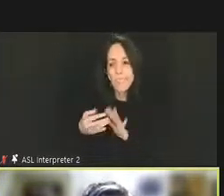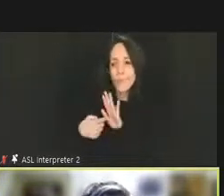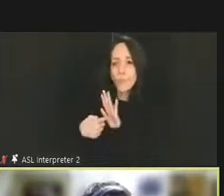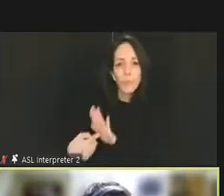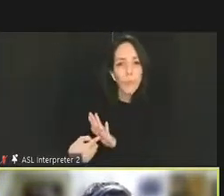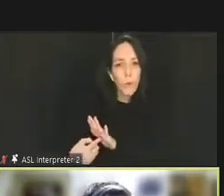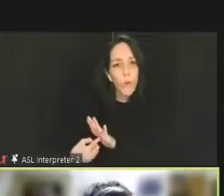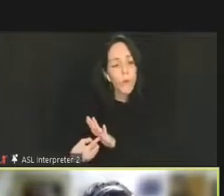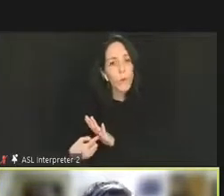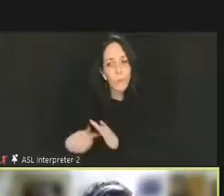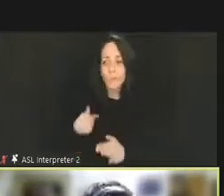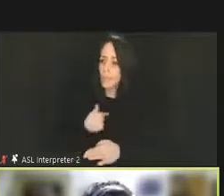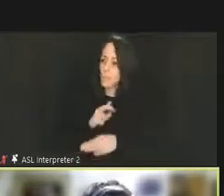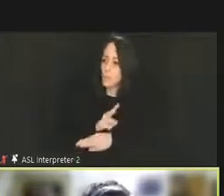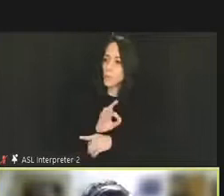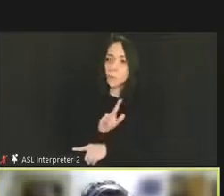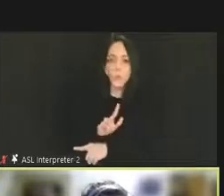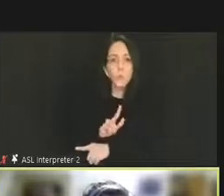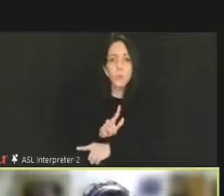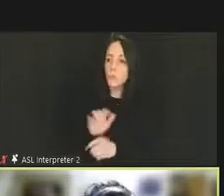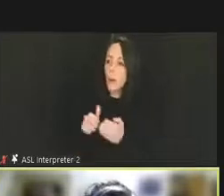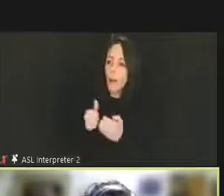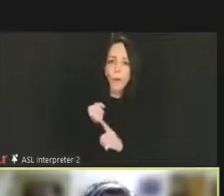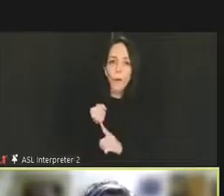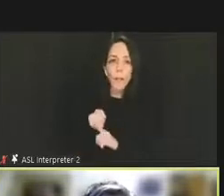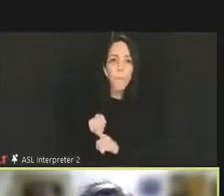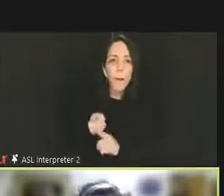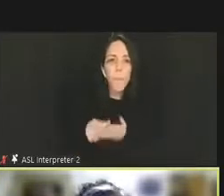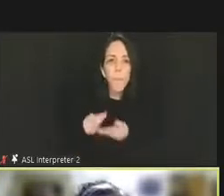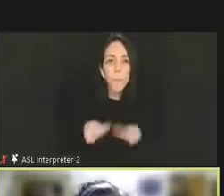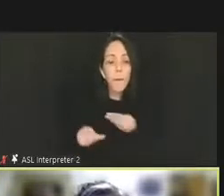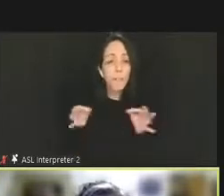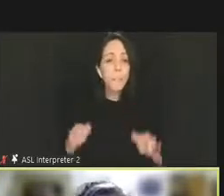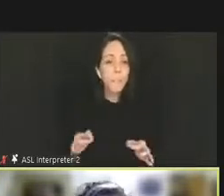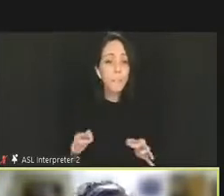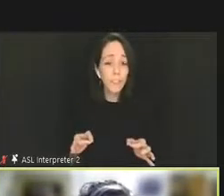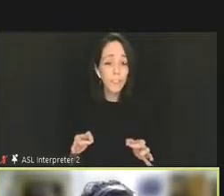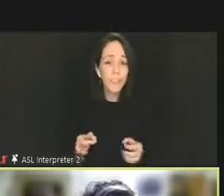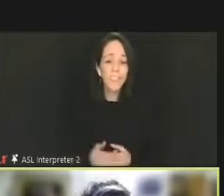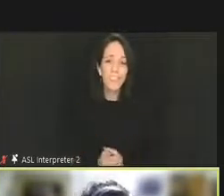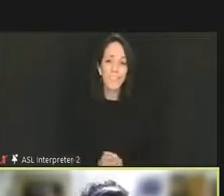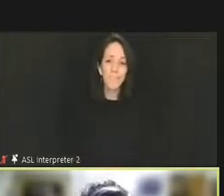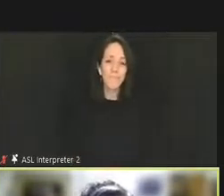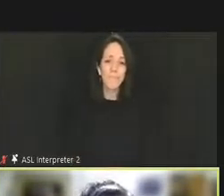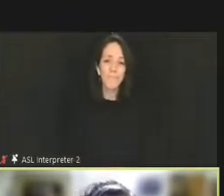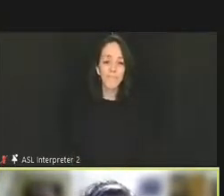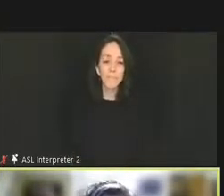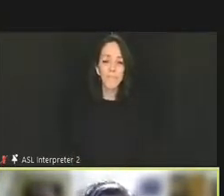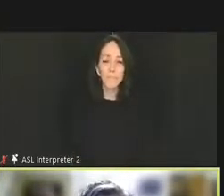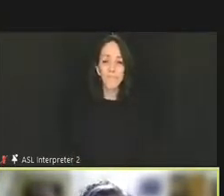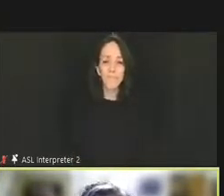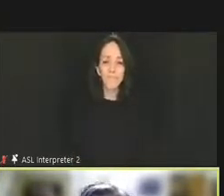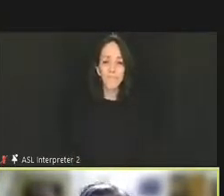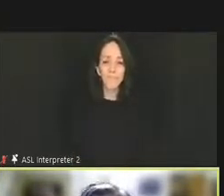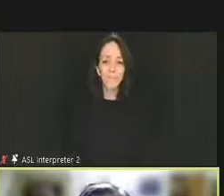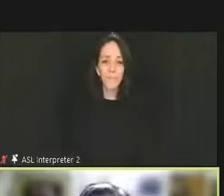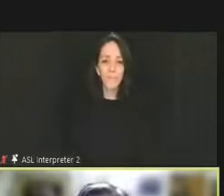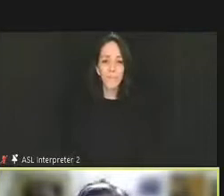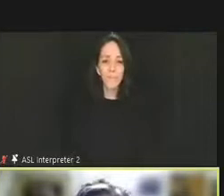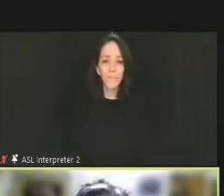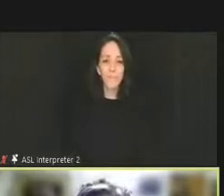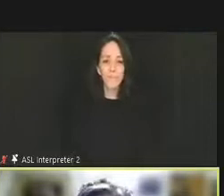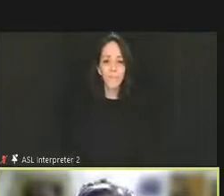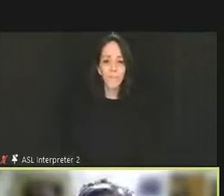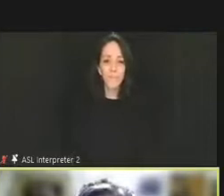influenced the budget decisions that the board will be making in the next few months. And